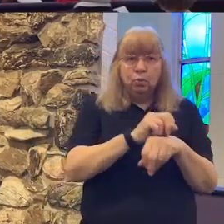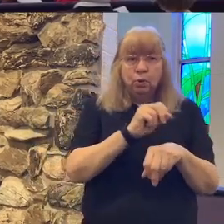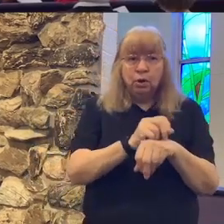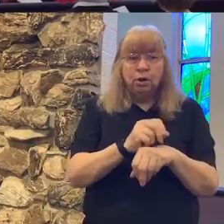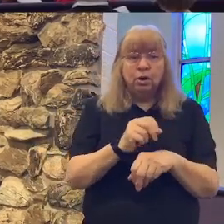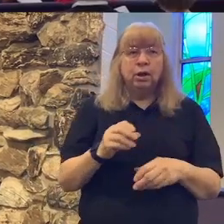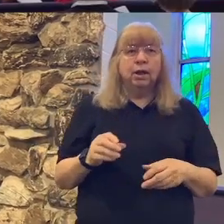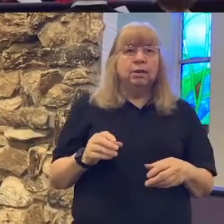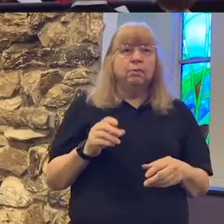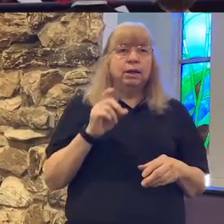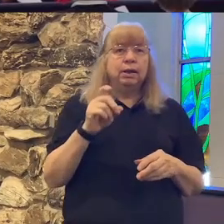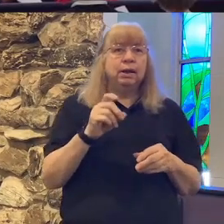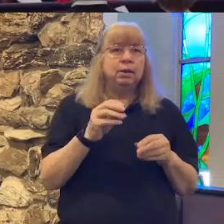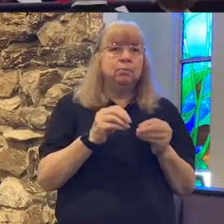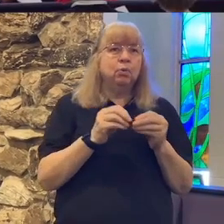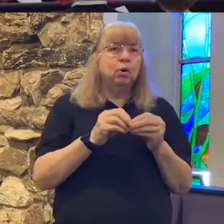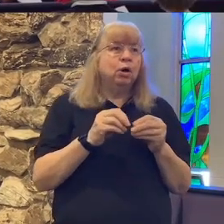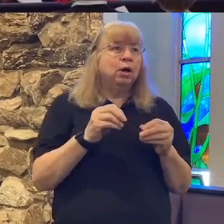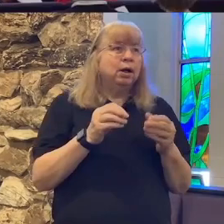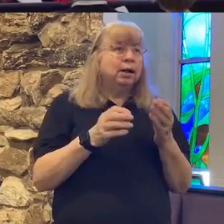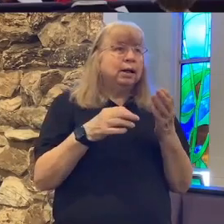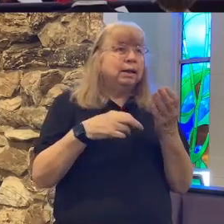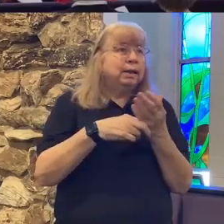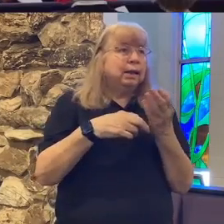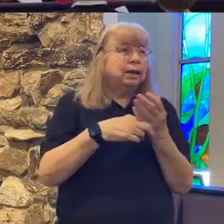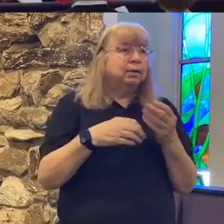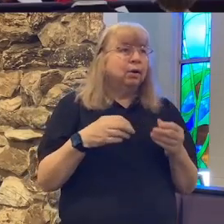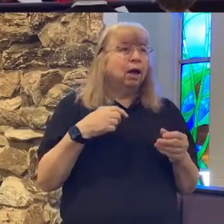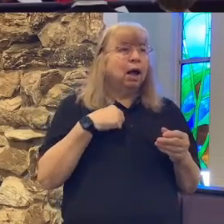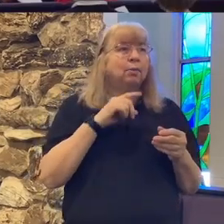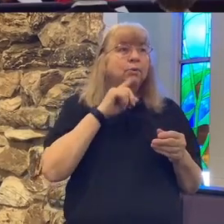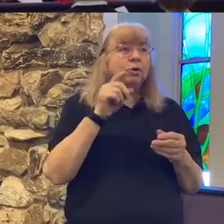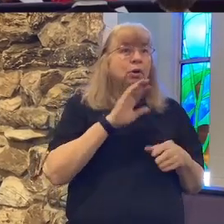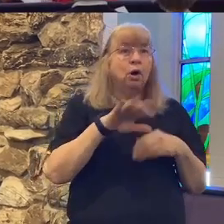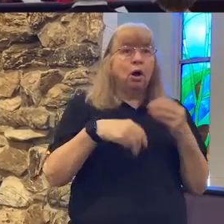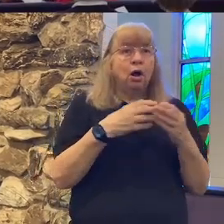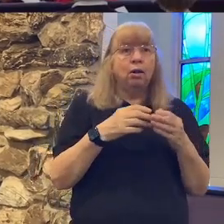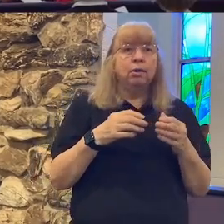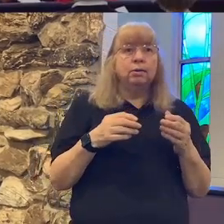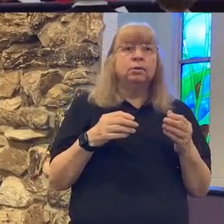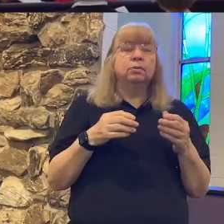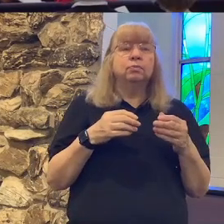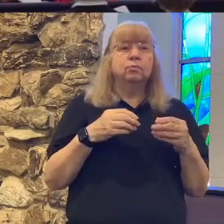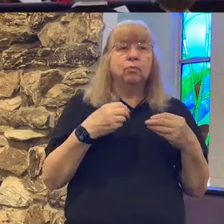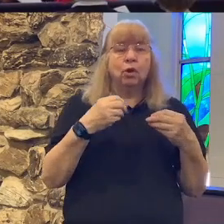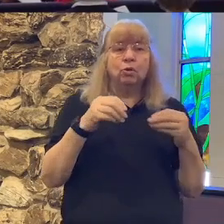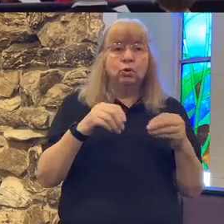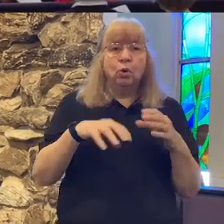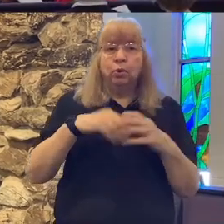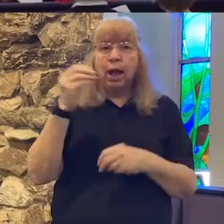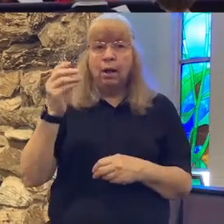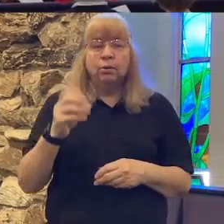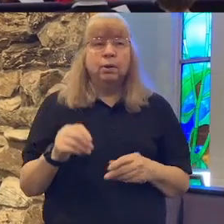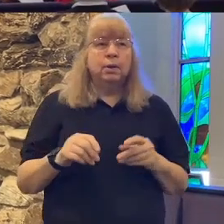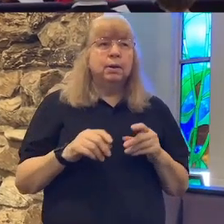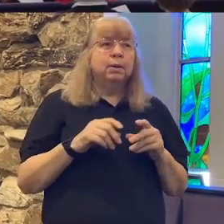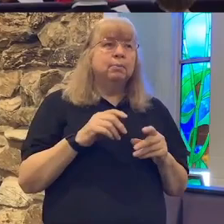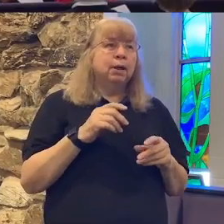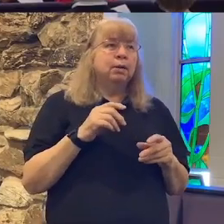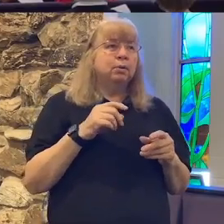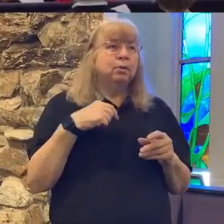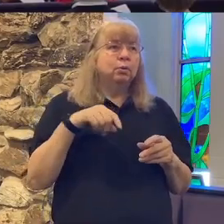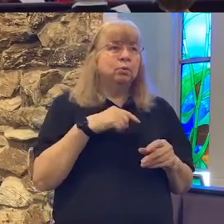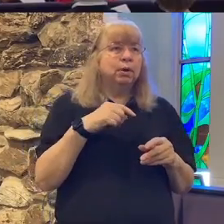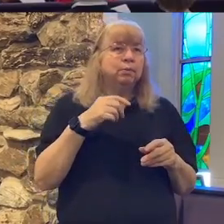needing more tickets. I'm sure everybody sold out of everyone's they picked up already, so there's more tickets out there. also, Steve Laughlin decided,